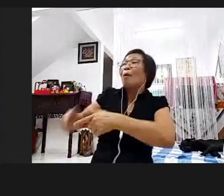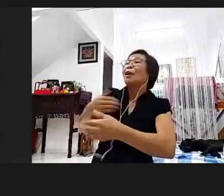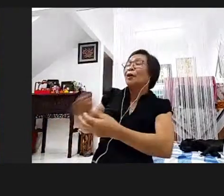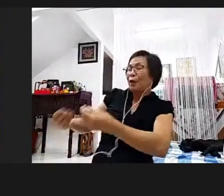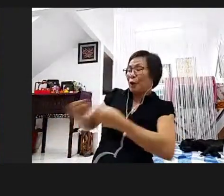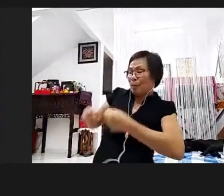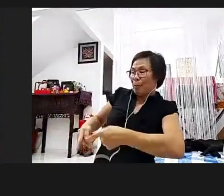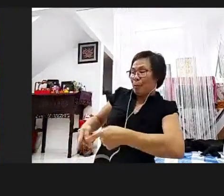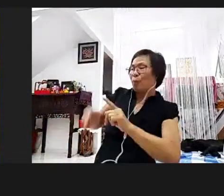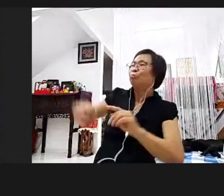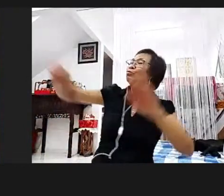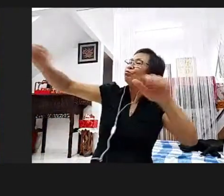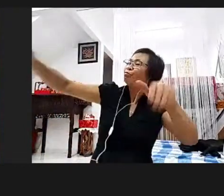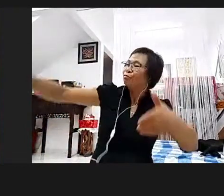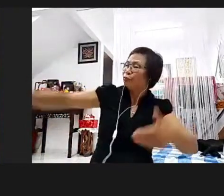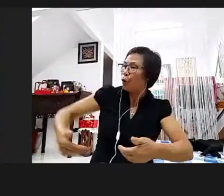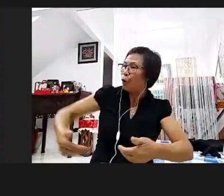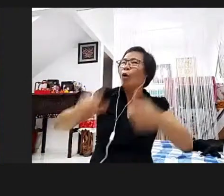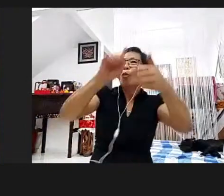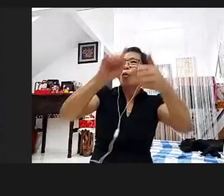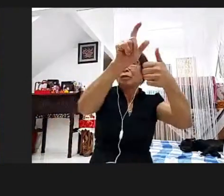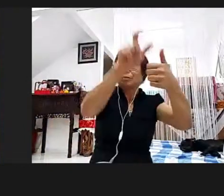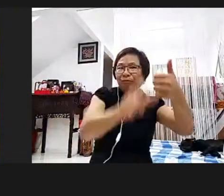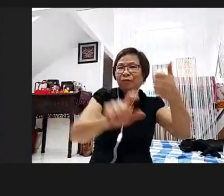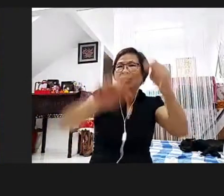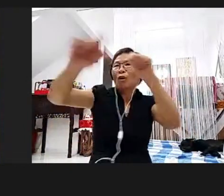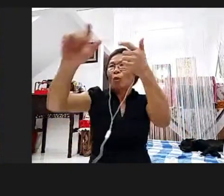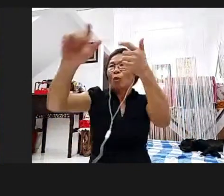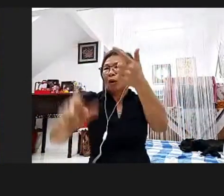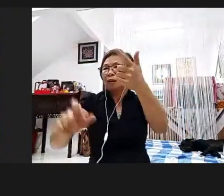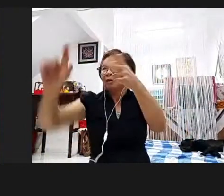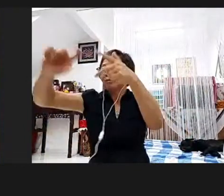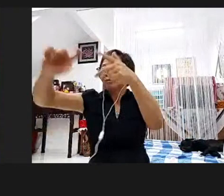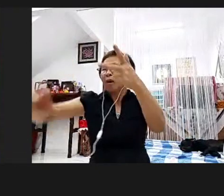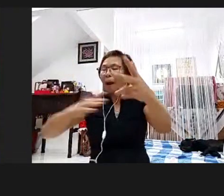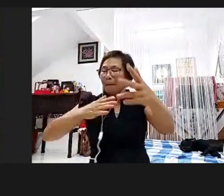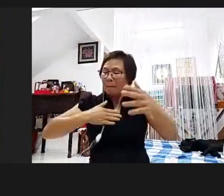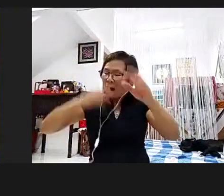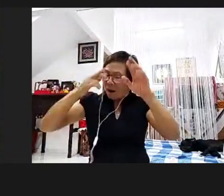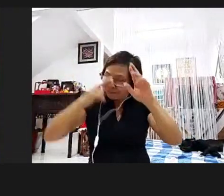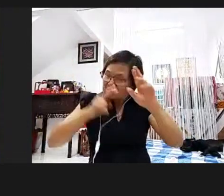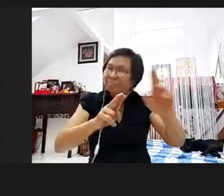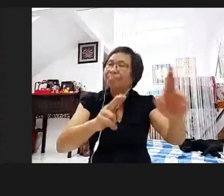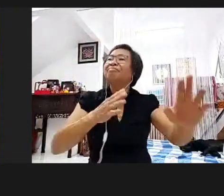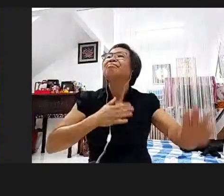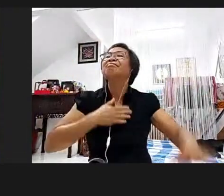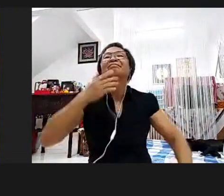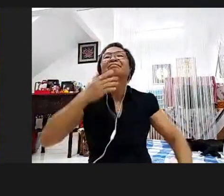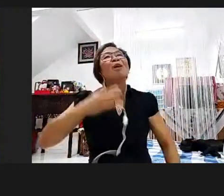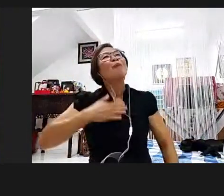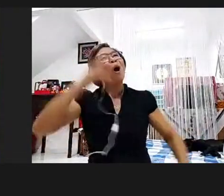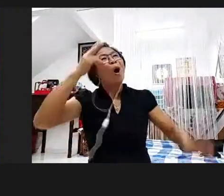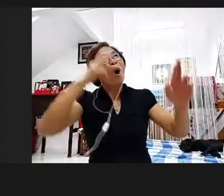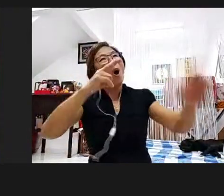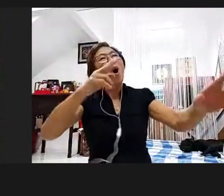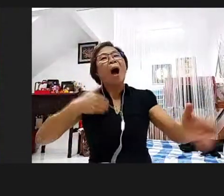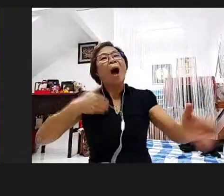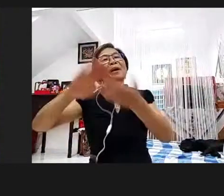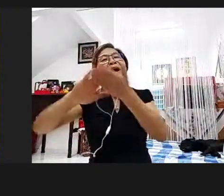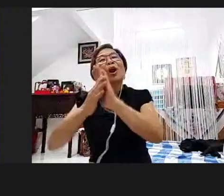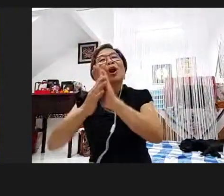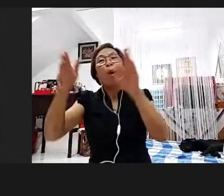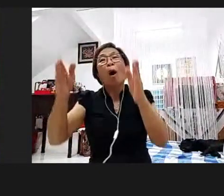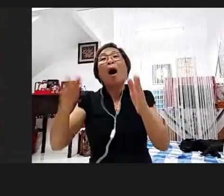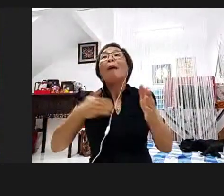to introduce them one by one. And it's really my honor this evening to be the moderator so that I